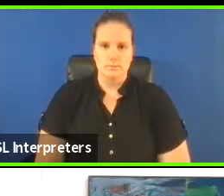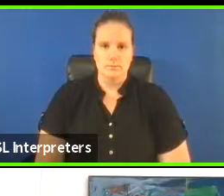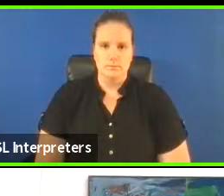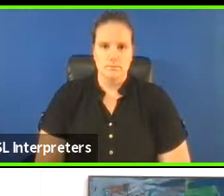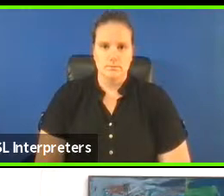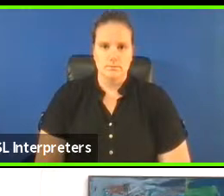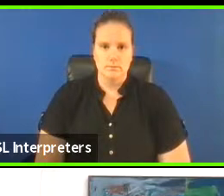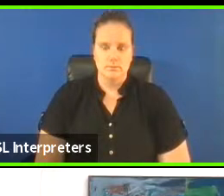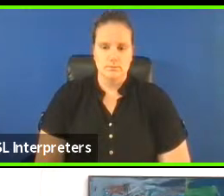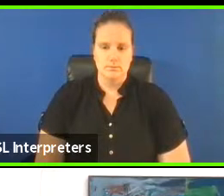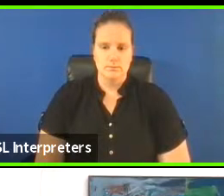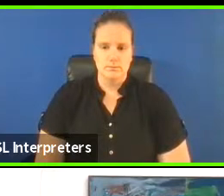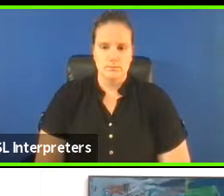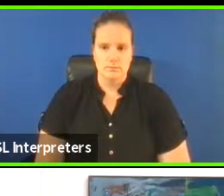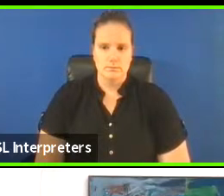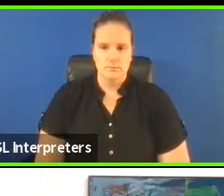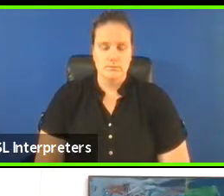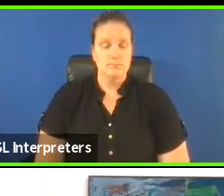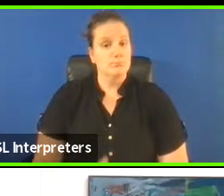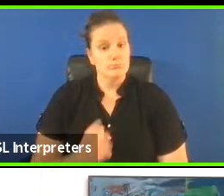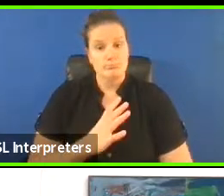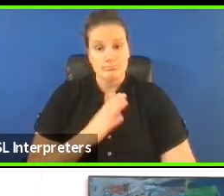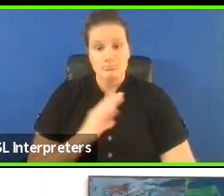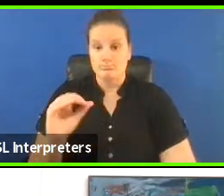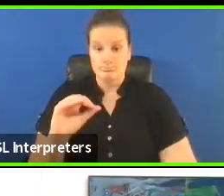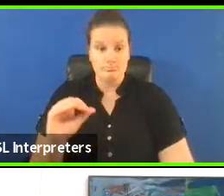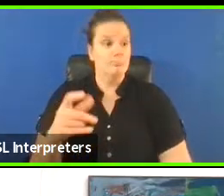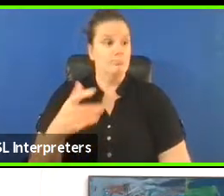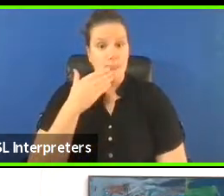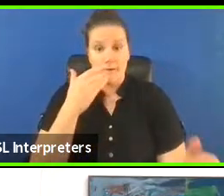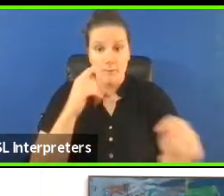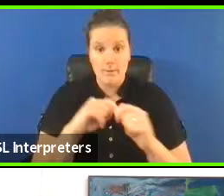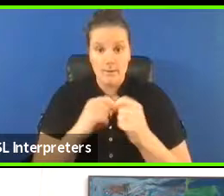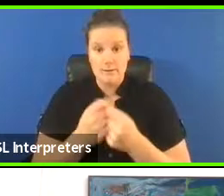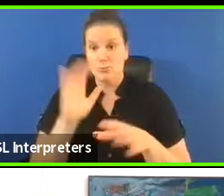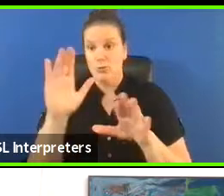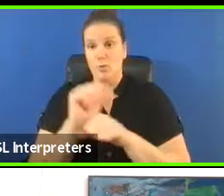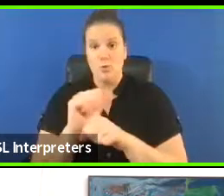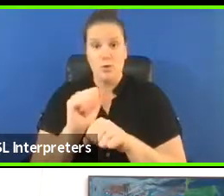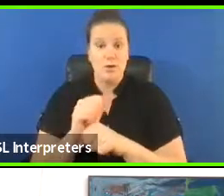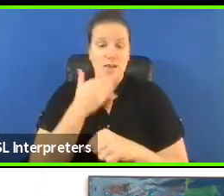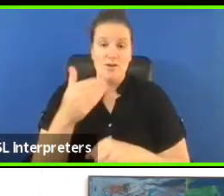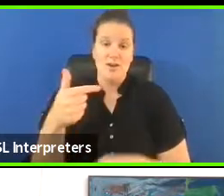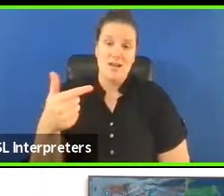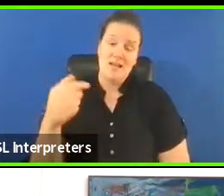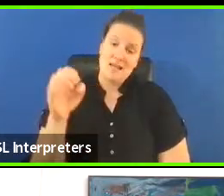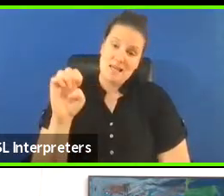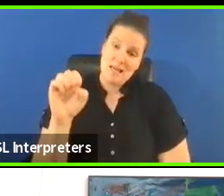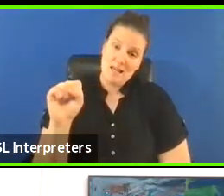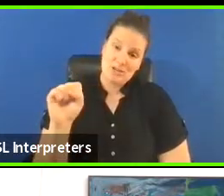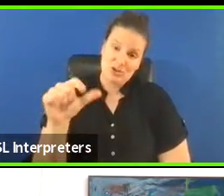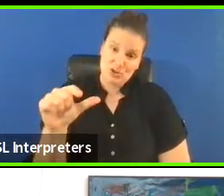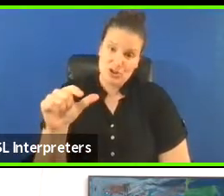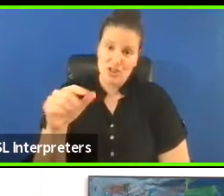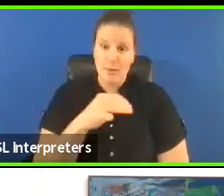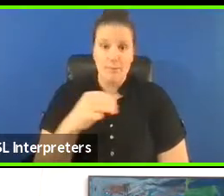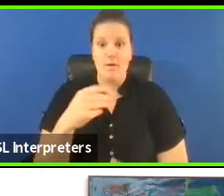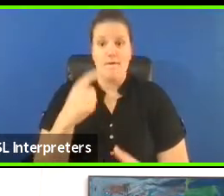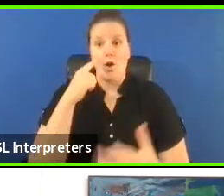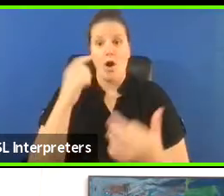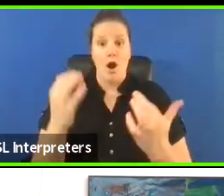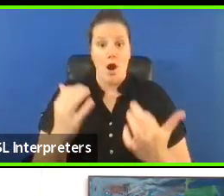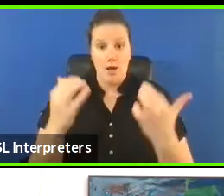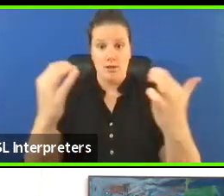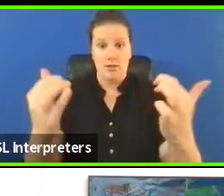Okay, well, thank you to the team for the great work. Thank you, program. Thank you, ESG members. And to our audience here, please